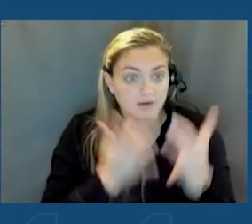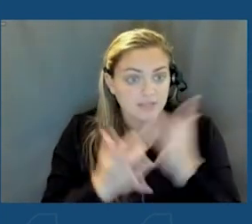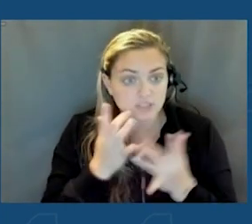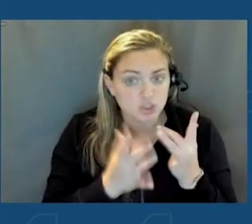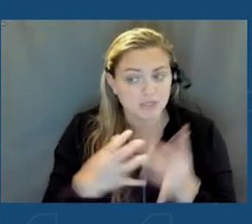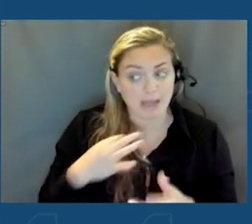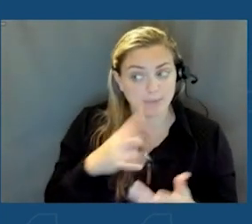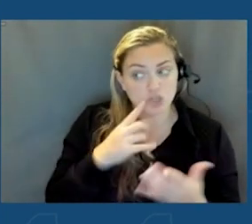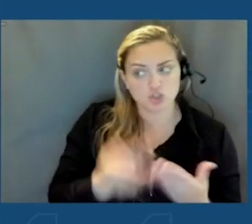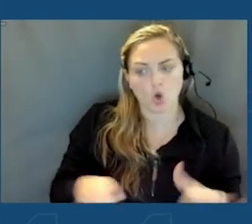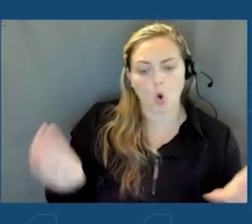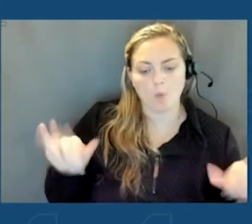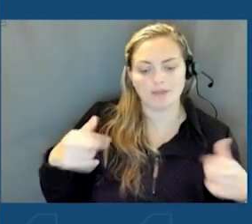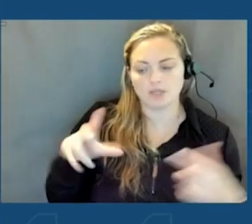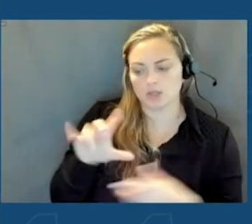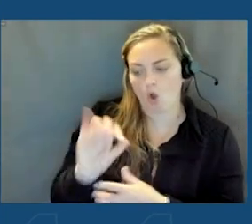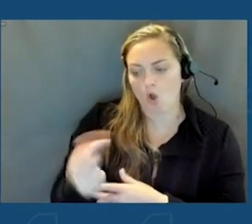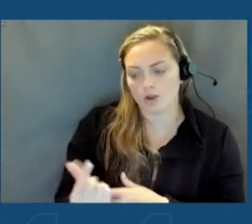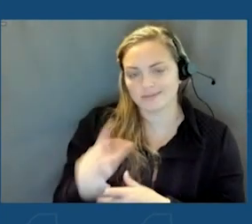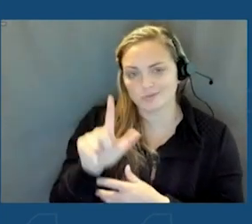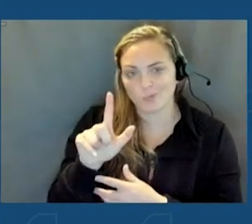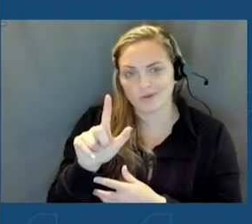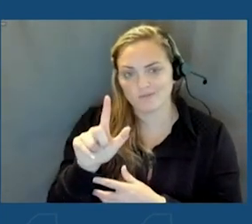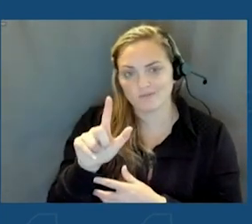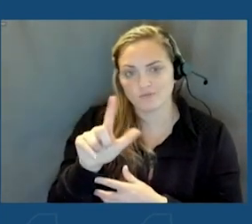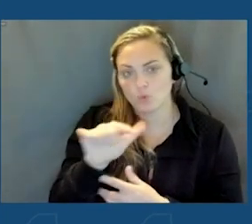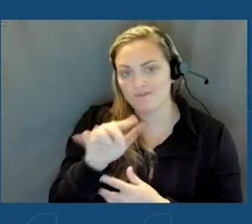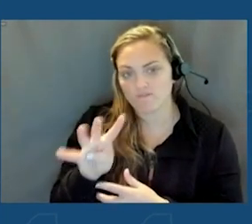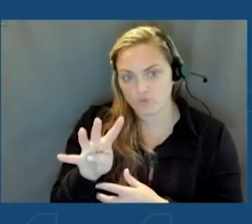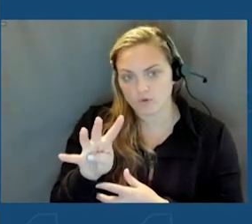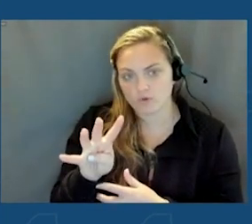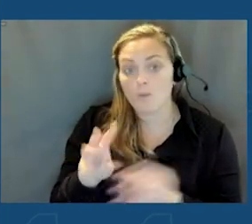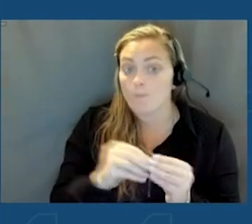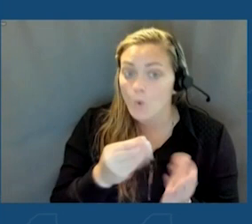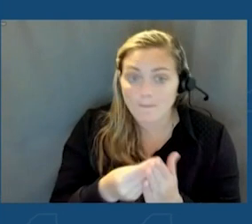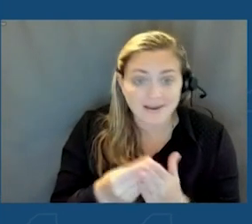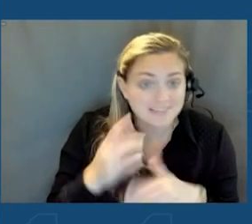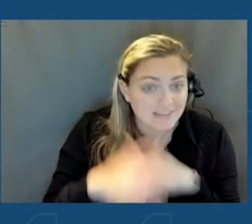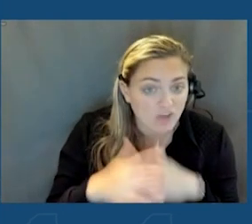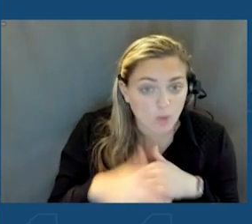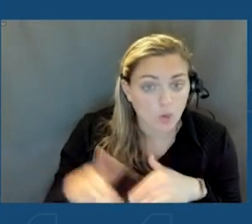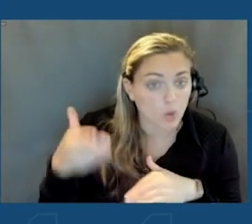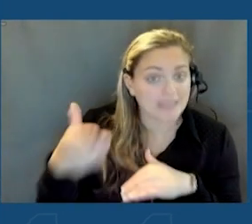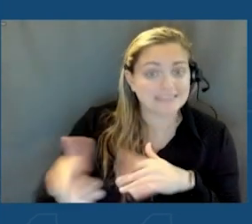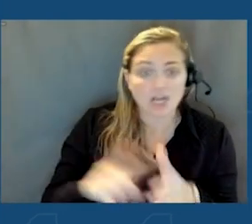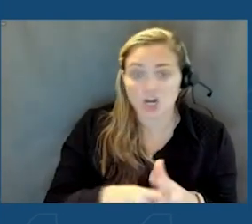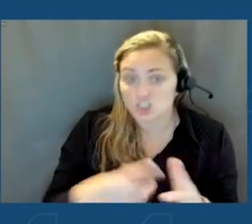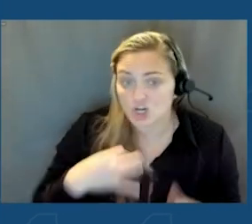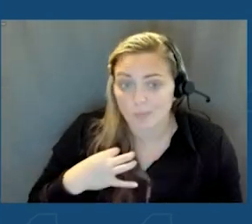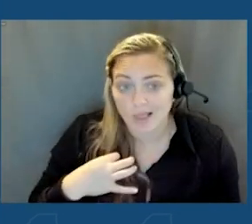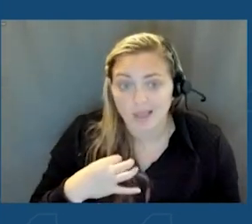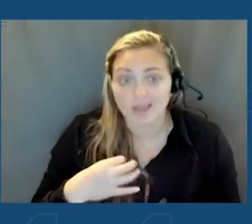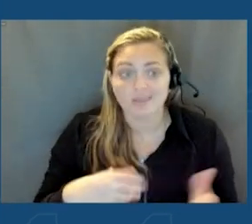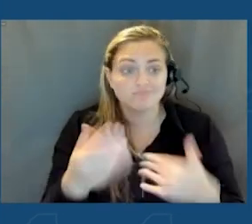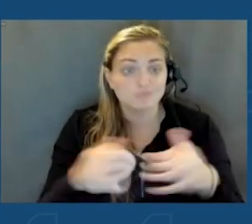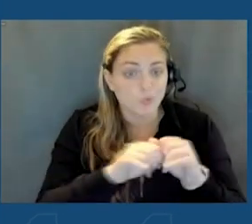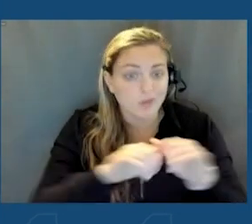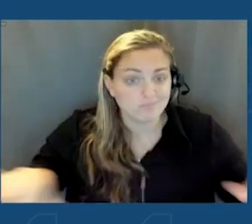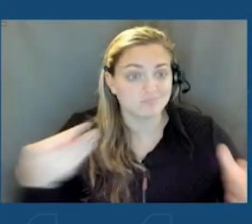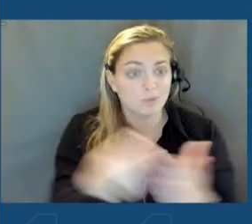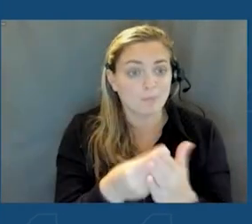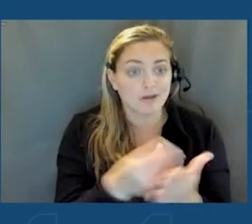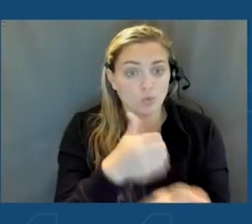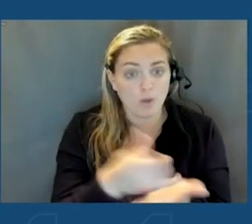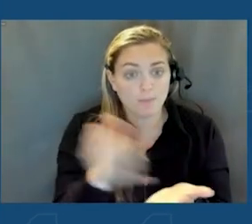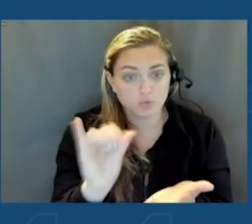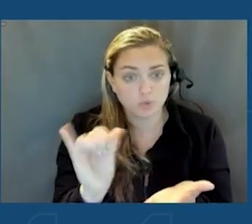open till August 24th. So existing providers, more money's there. Start applying, and let's get that money out there to help you as well. So